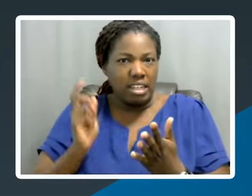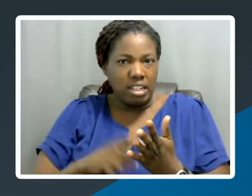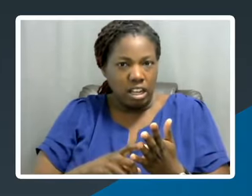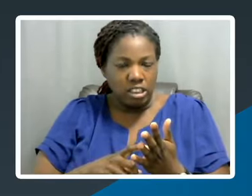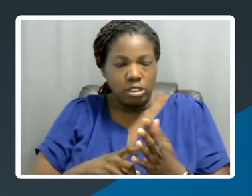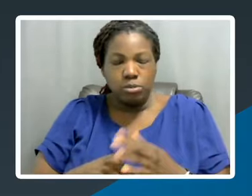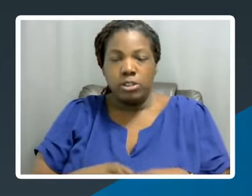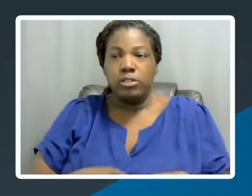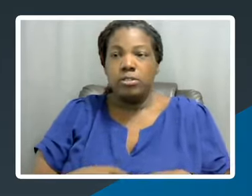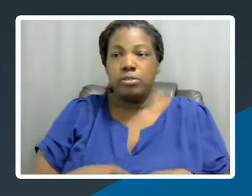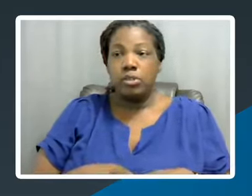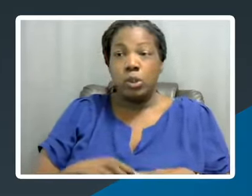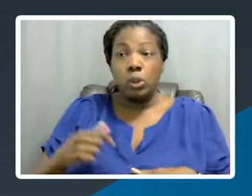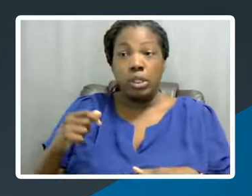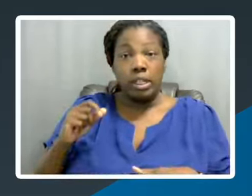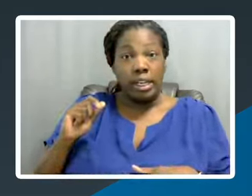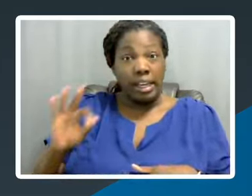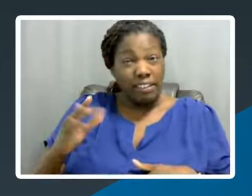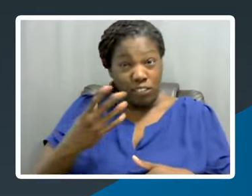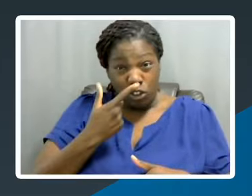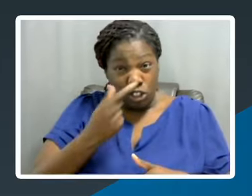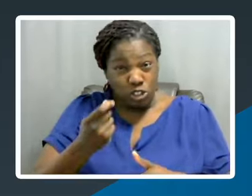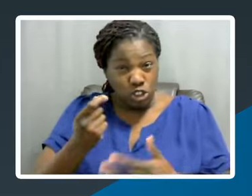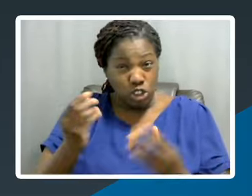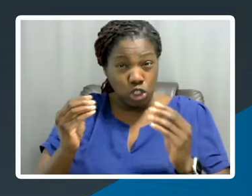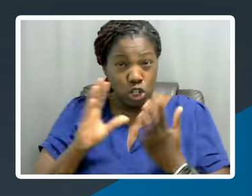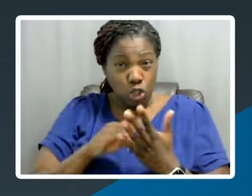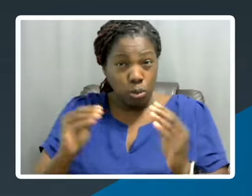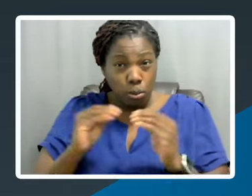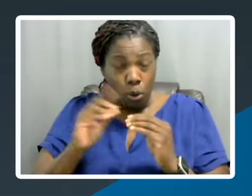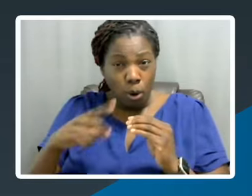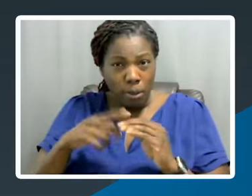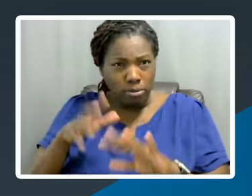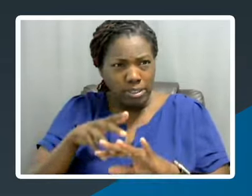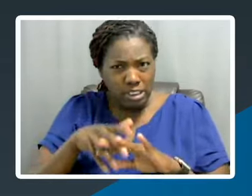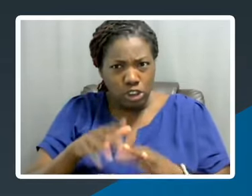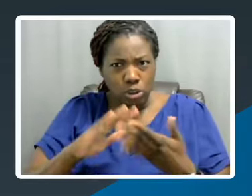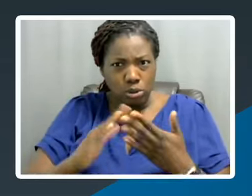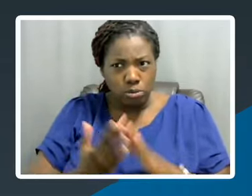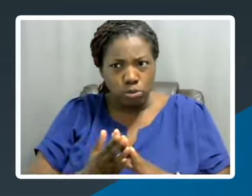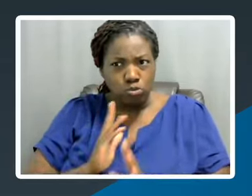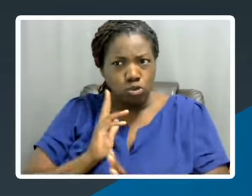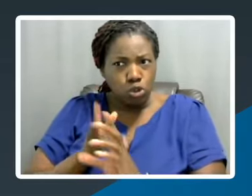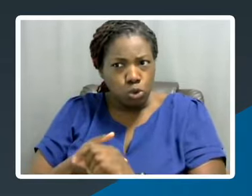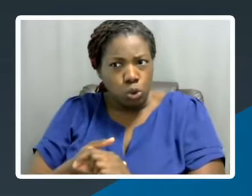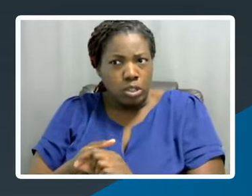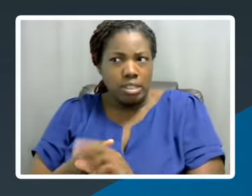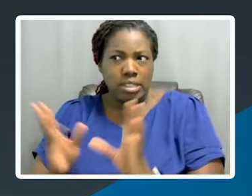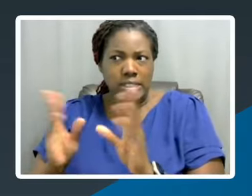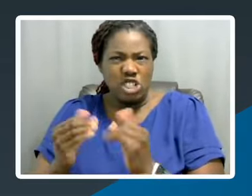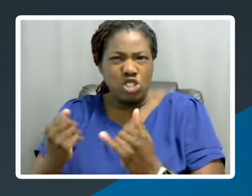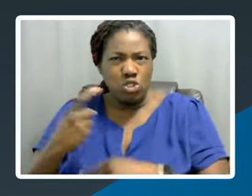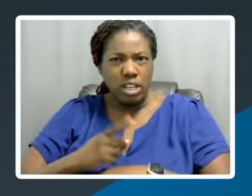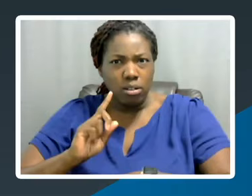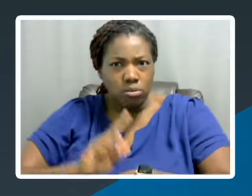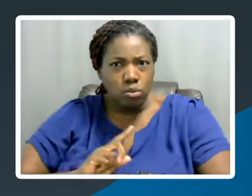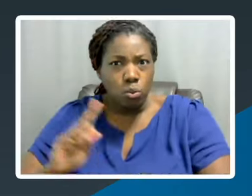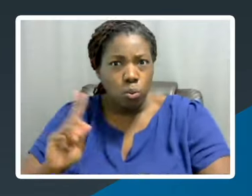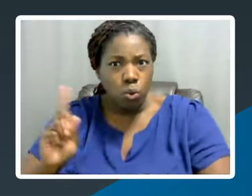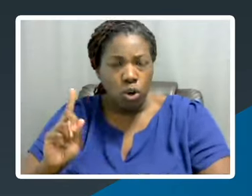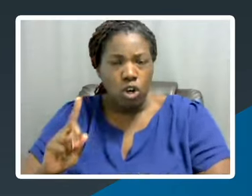If you're interested in learning more about Native communities, please join the session today at 1 o'clock. What's the story with